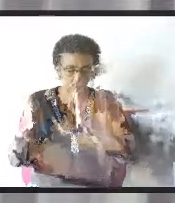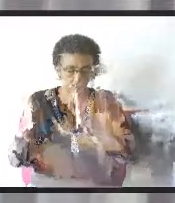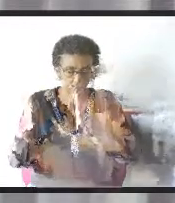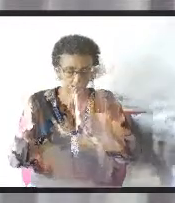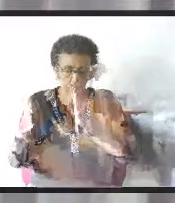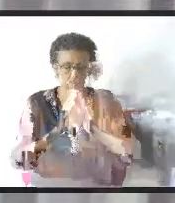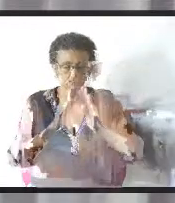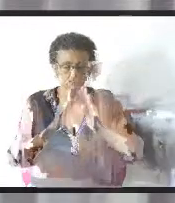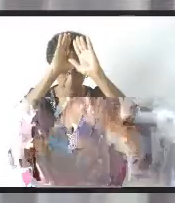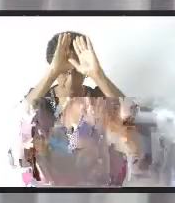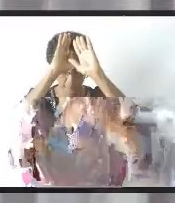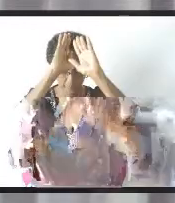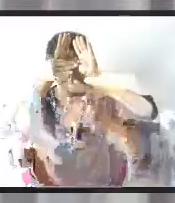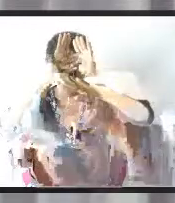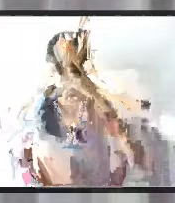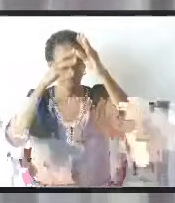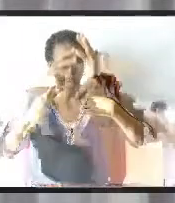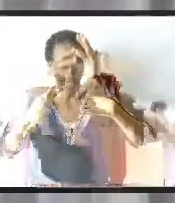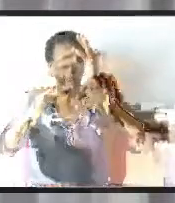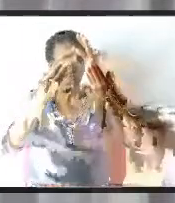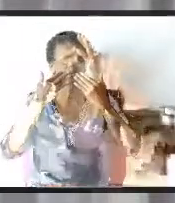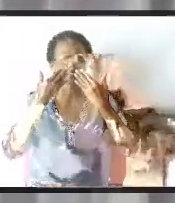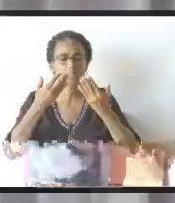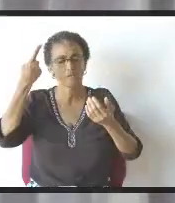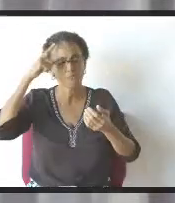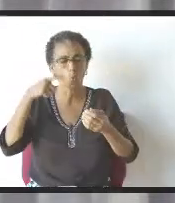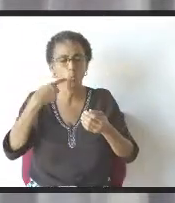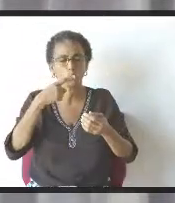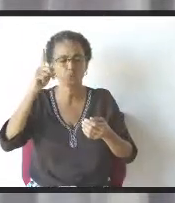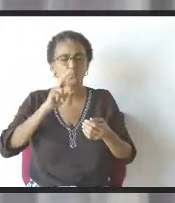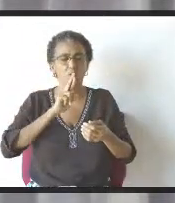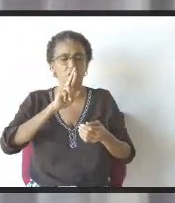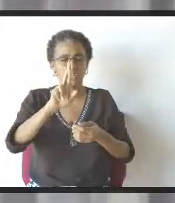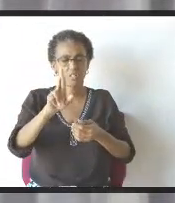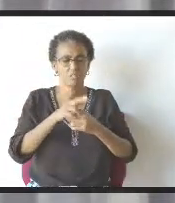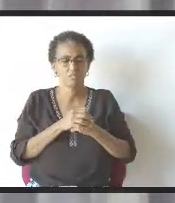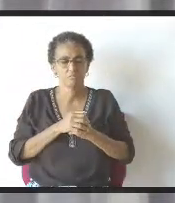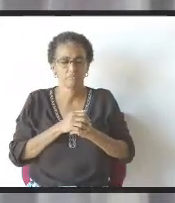Father in heaven, we give you thanks for who you are.